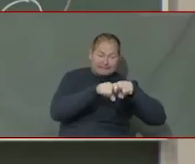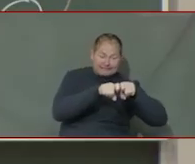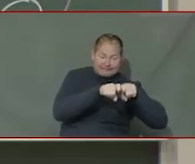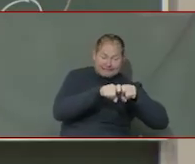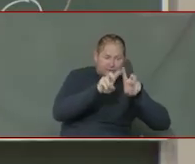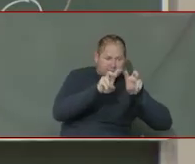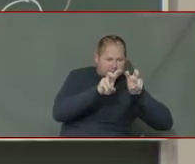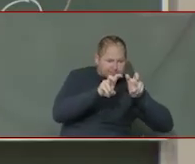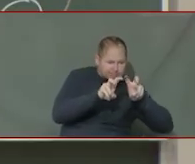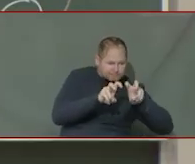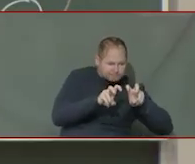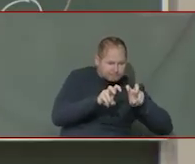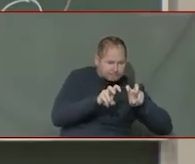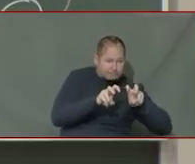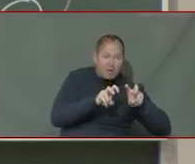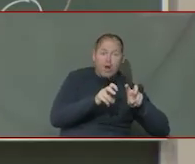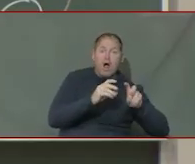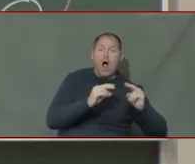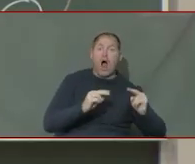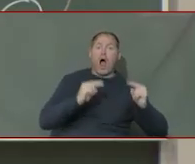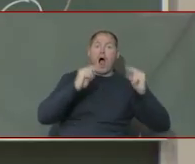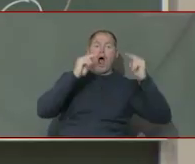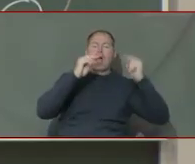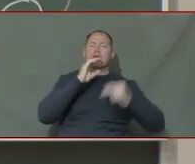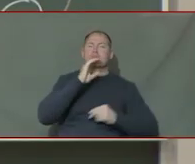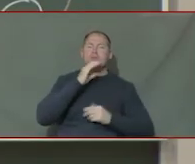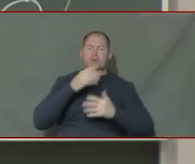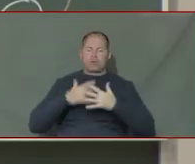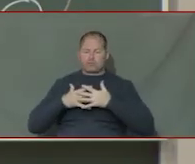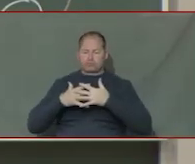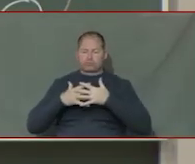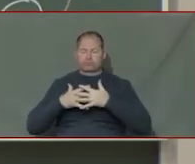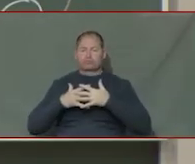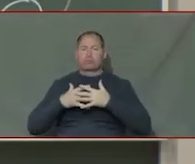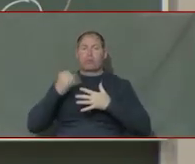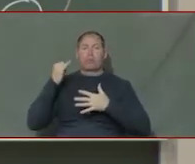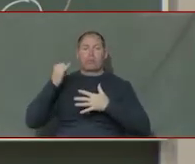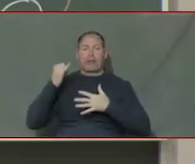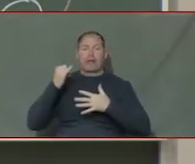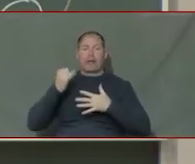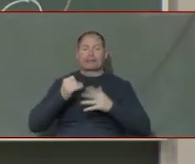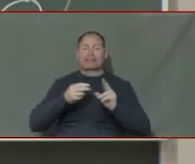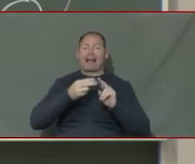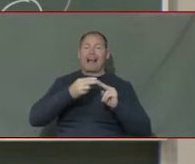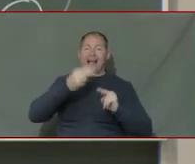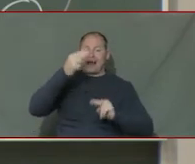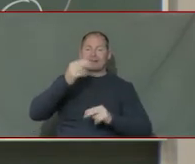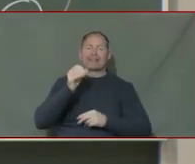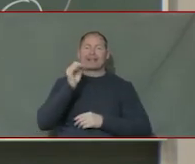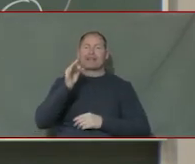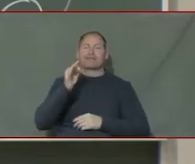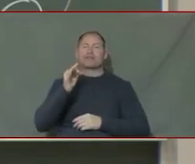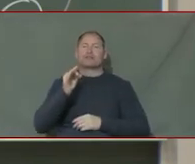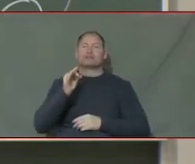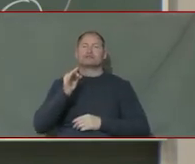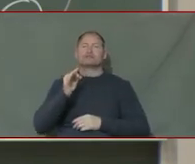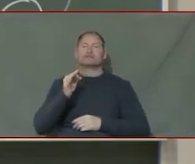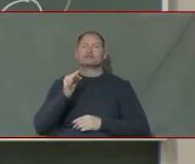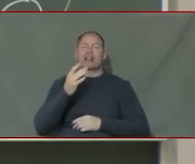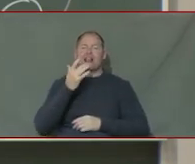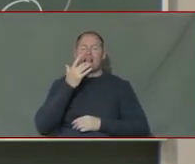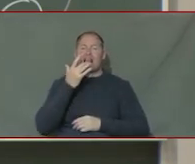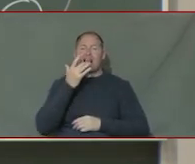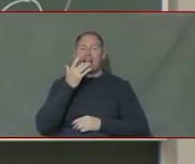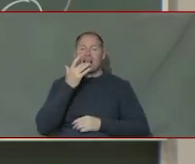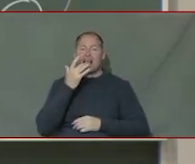it means that you've got a lot of carbon dioxide. If I say you've got a low salt concentration in your blood, it means you've